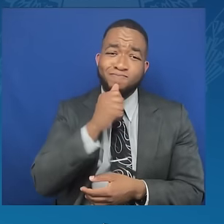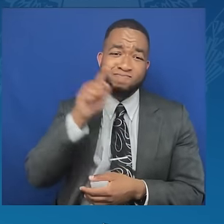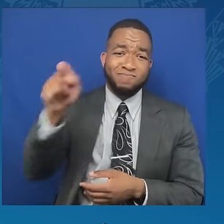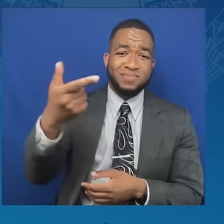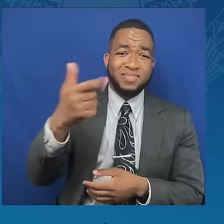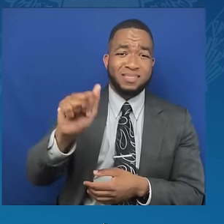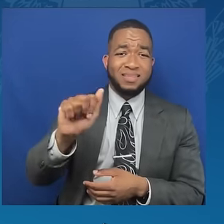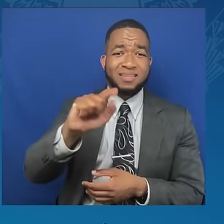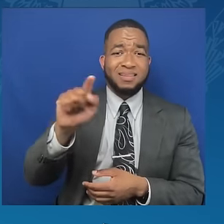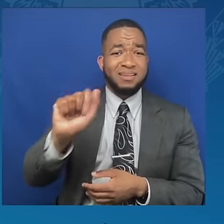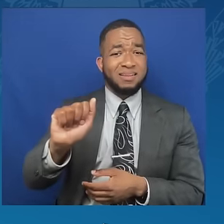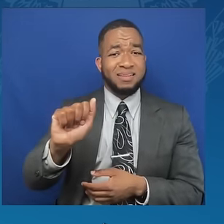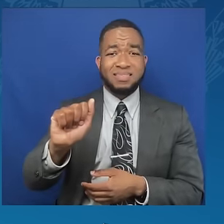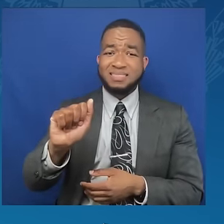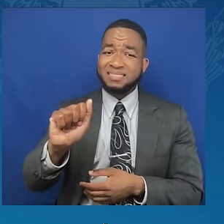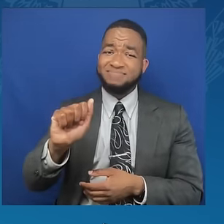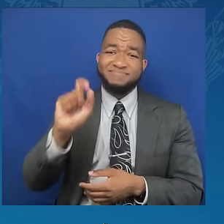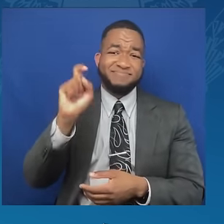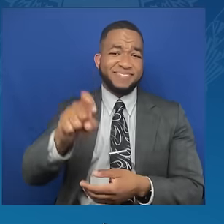ceasefire.